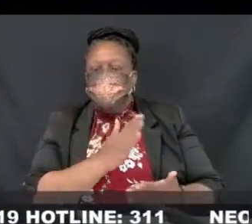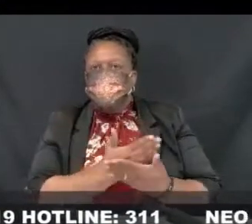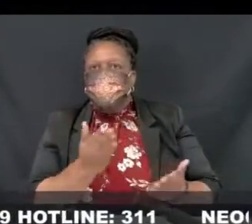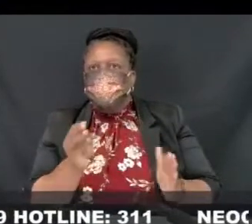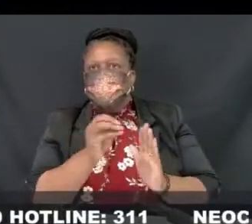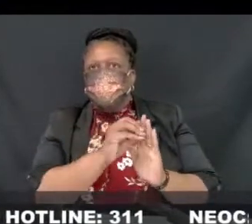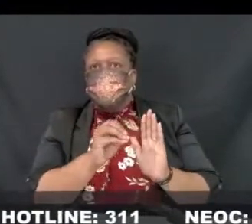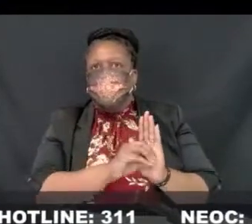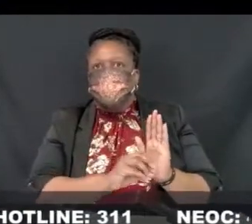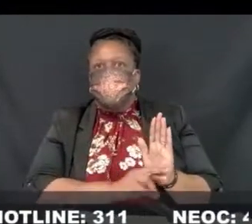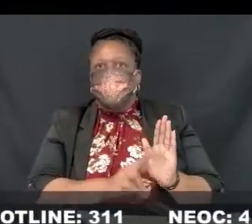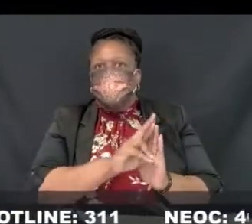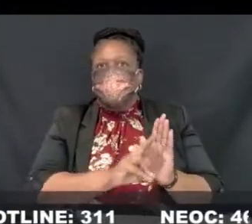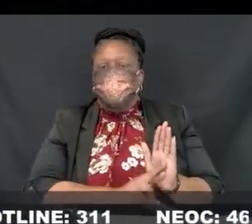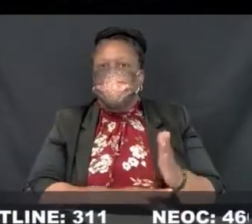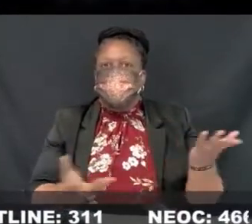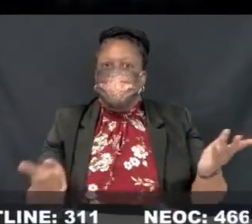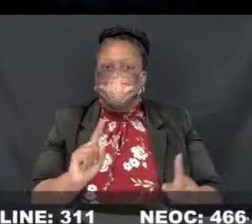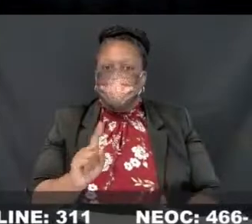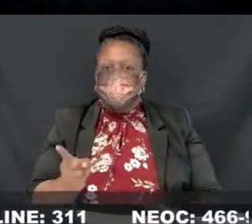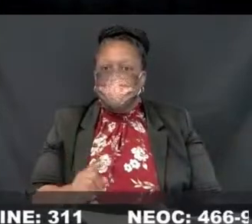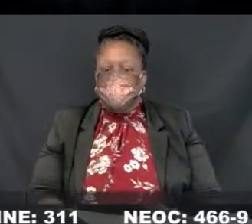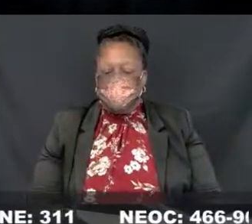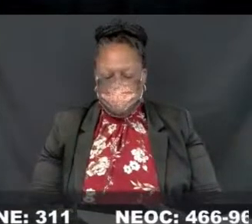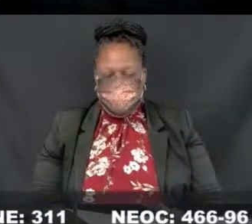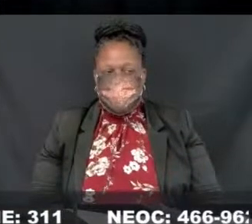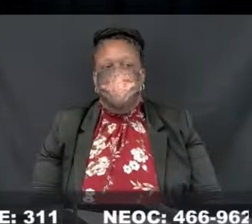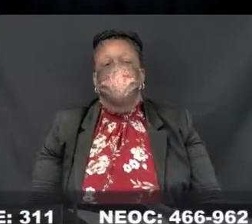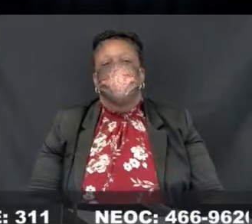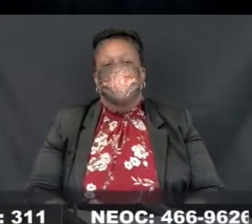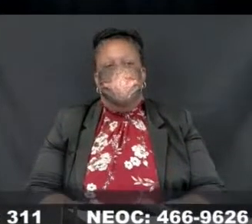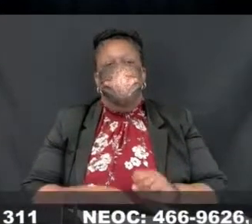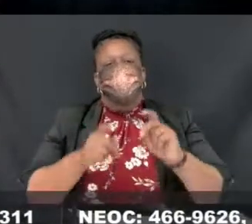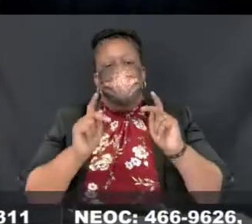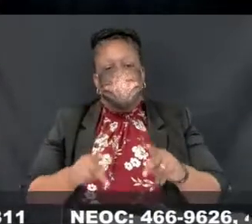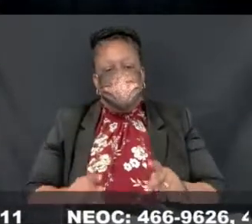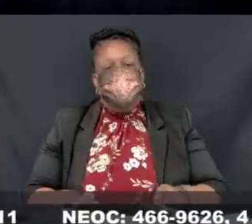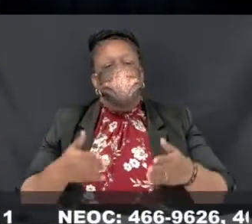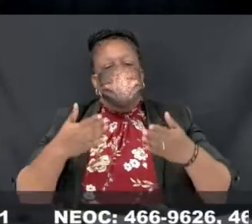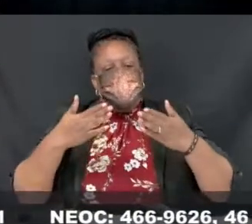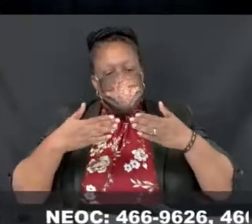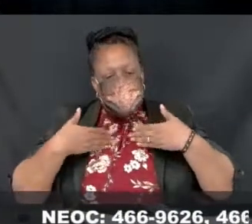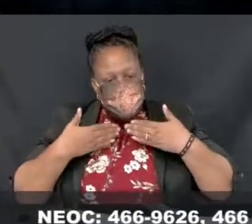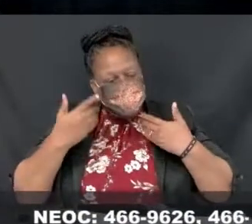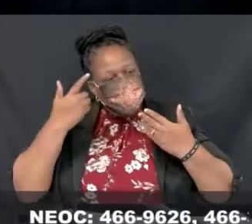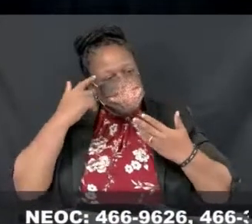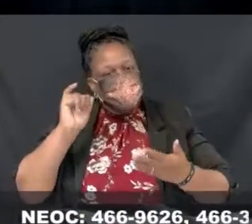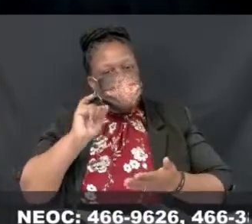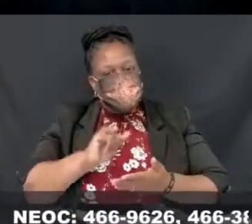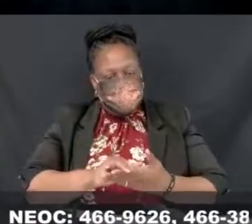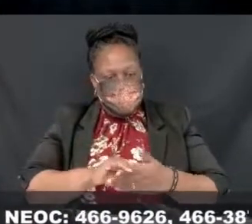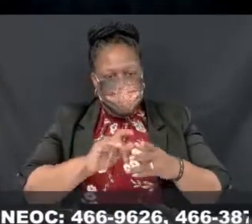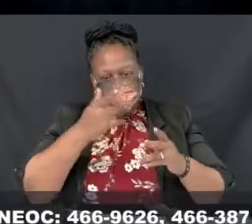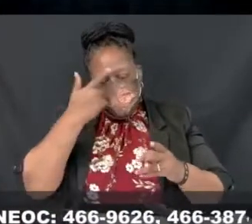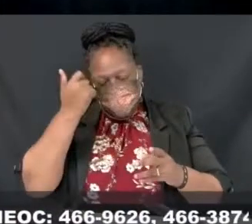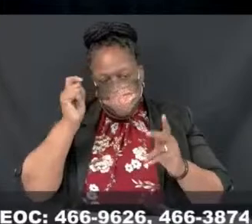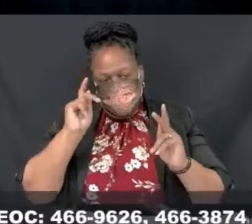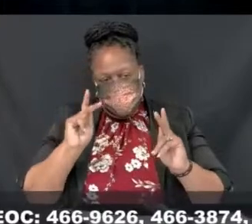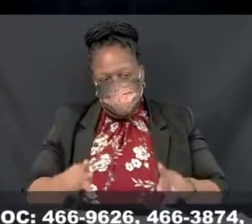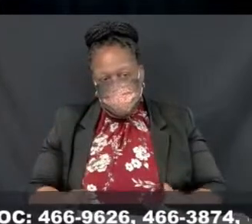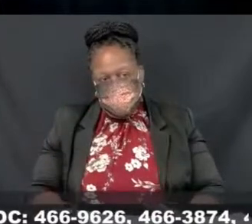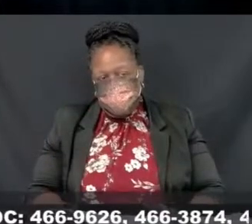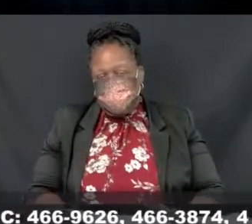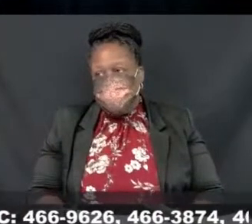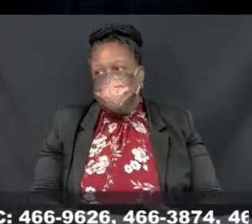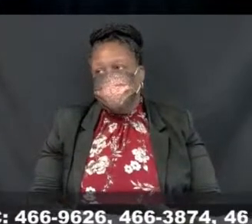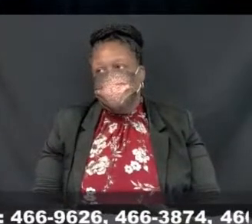it mean it is over? So, these are the things that kept us going and make sure that we had everything in place, because you lost